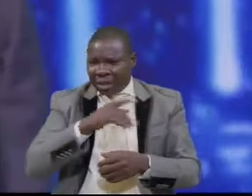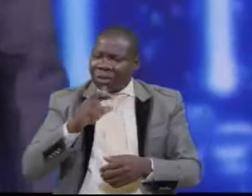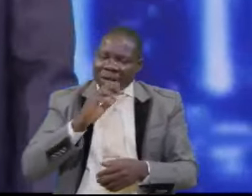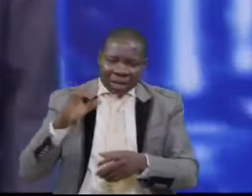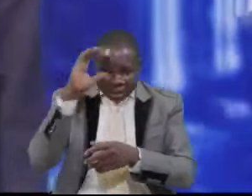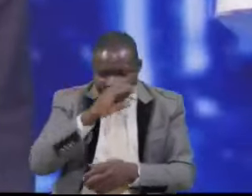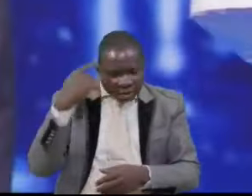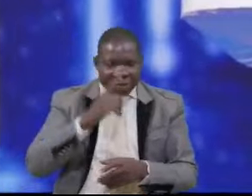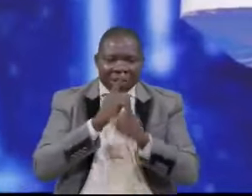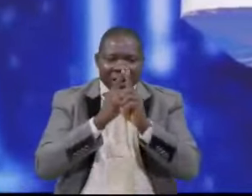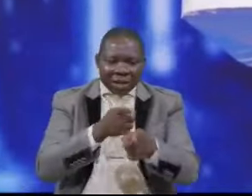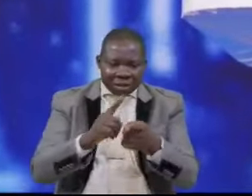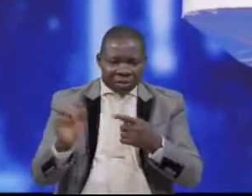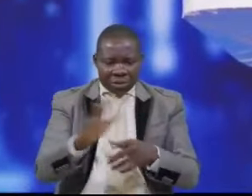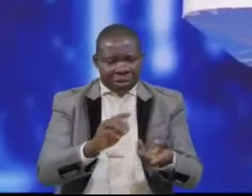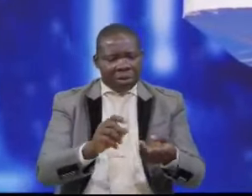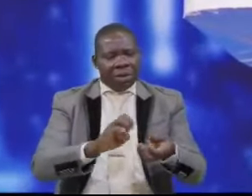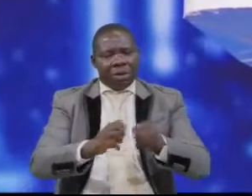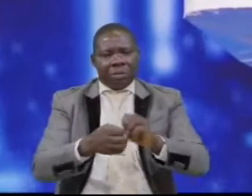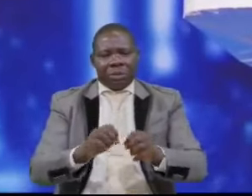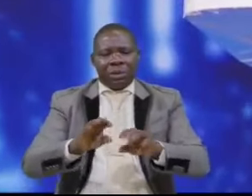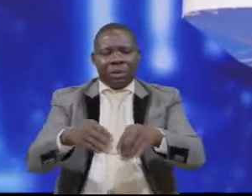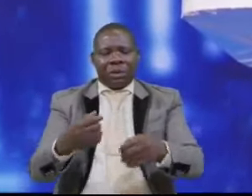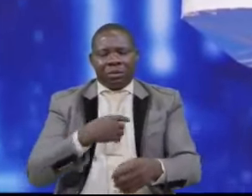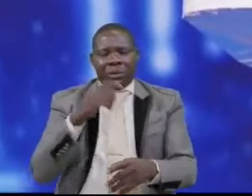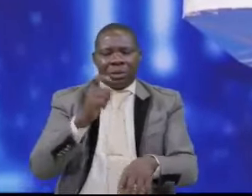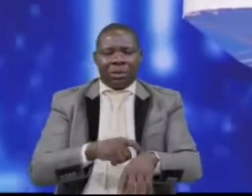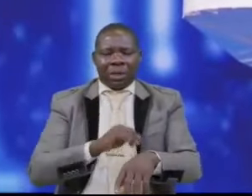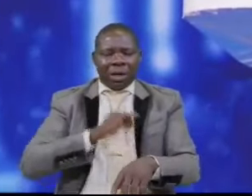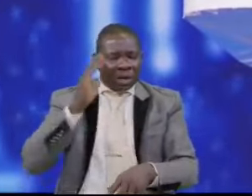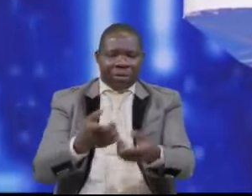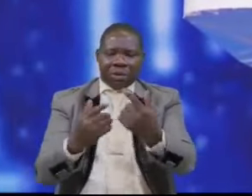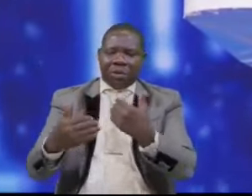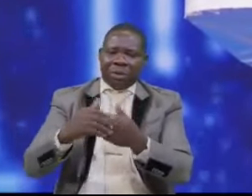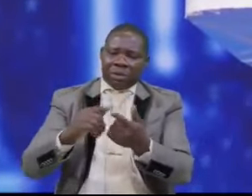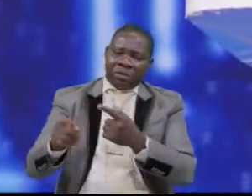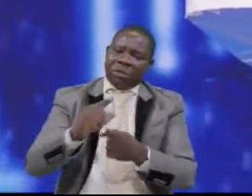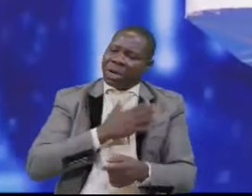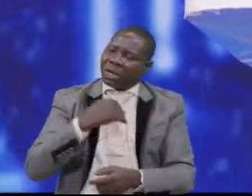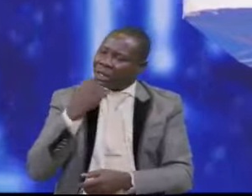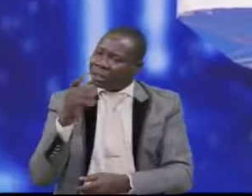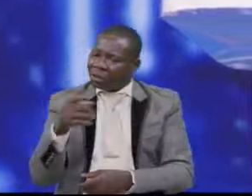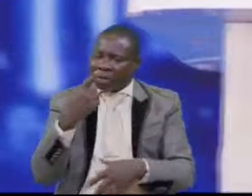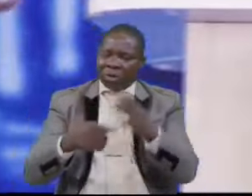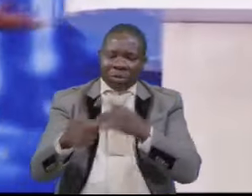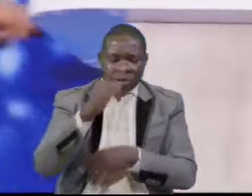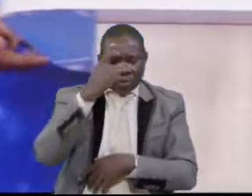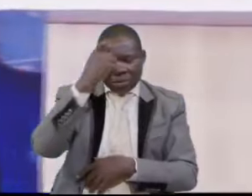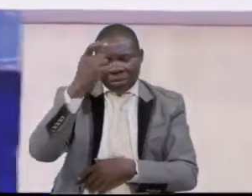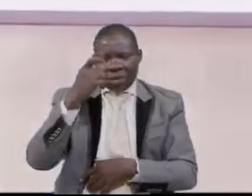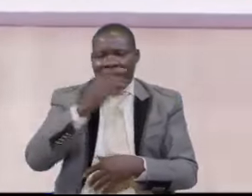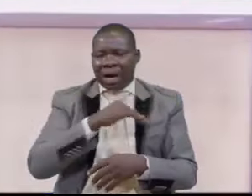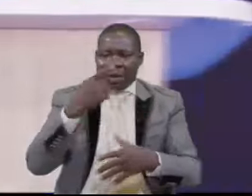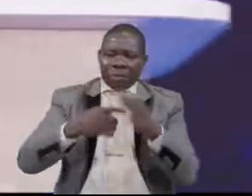problem. Give me time. I'll come back to you and tell you what your dream is about. That's